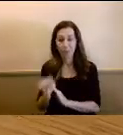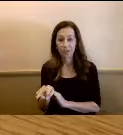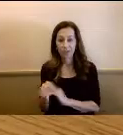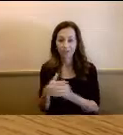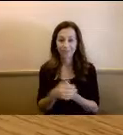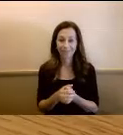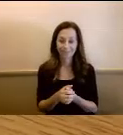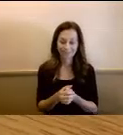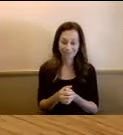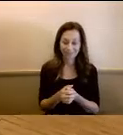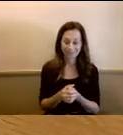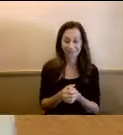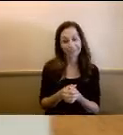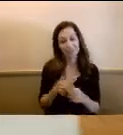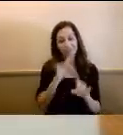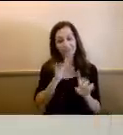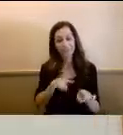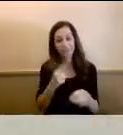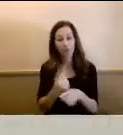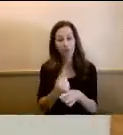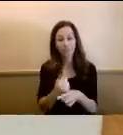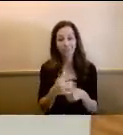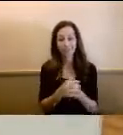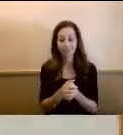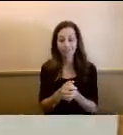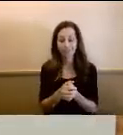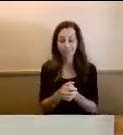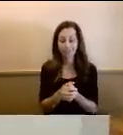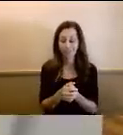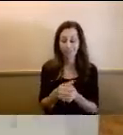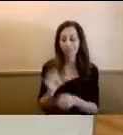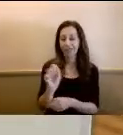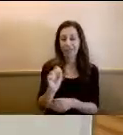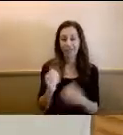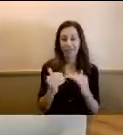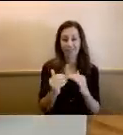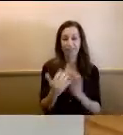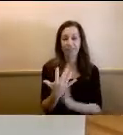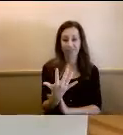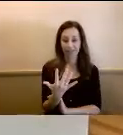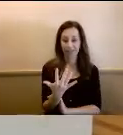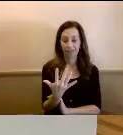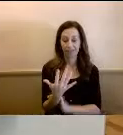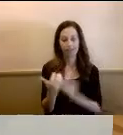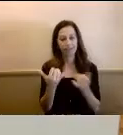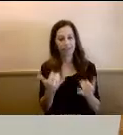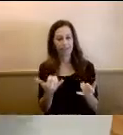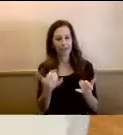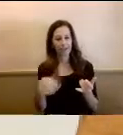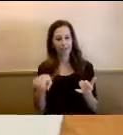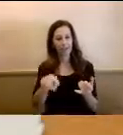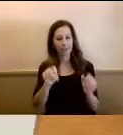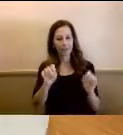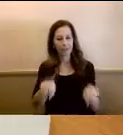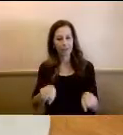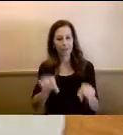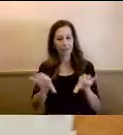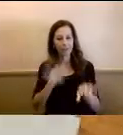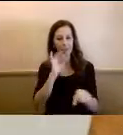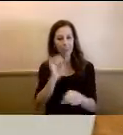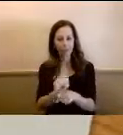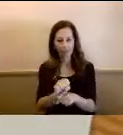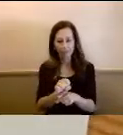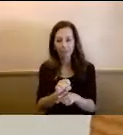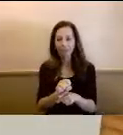22. We've got it. S equals 5. So now you guys should be able to do